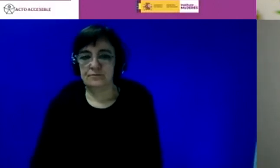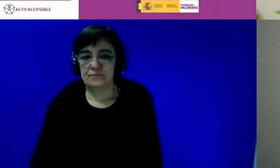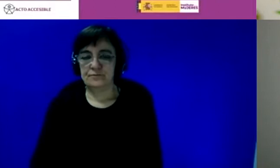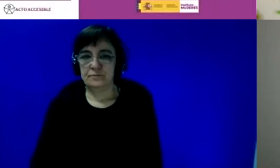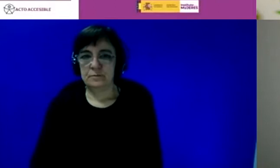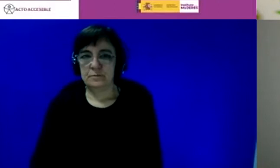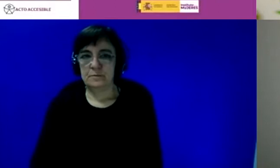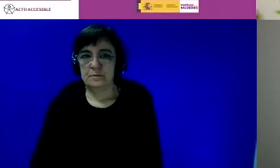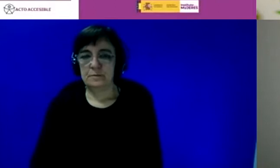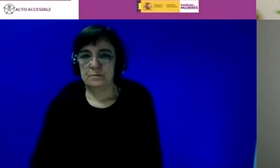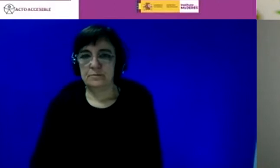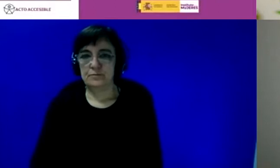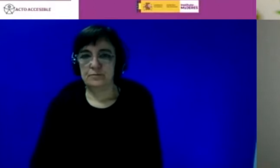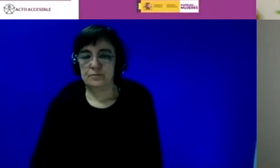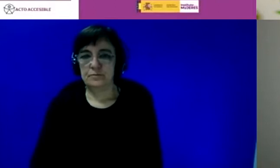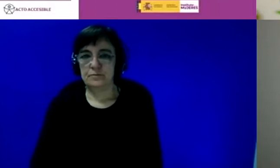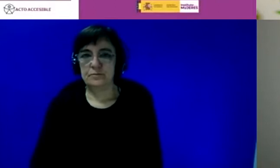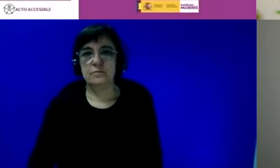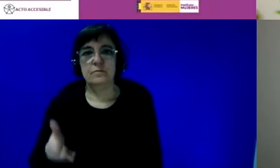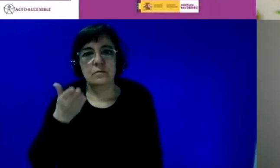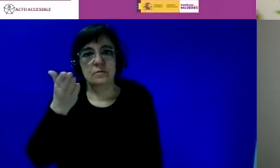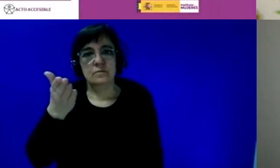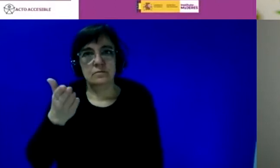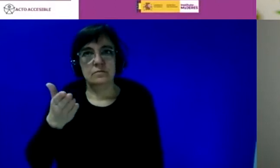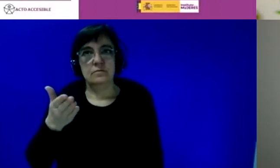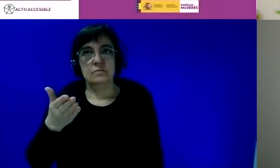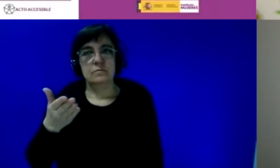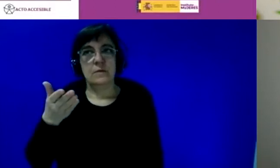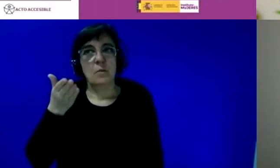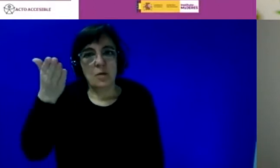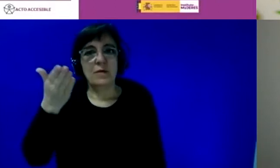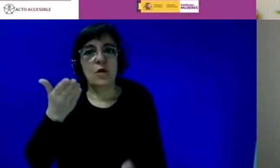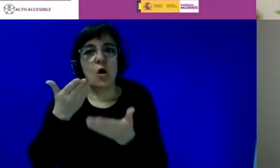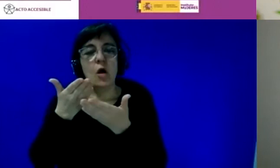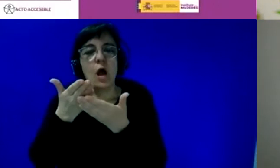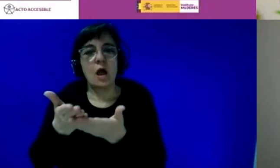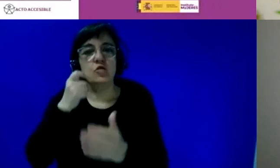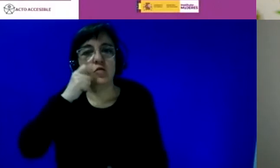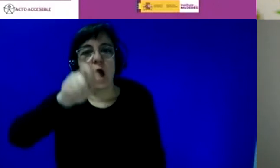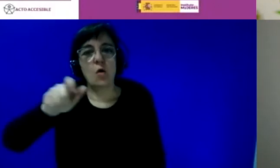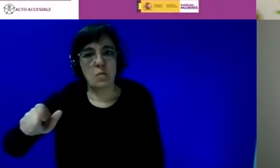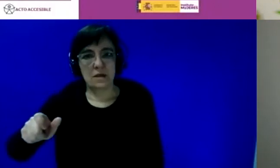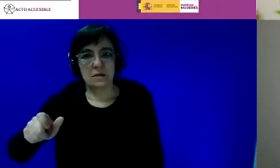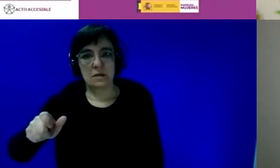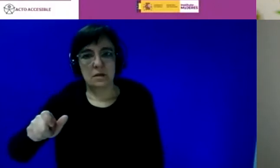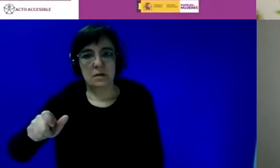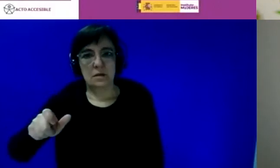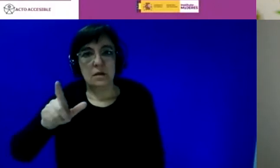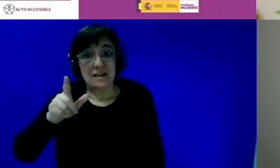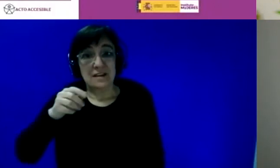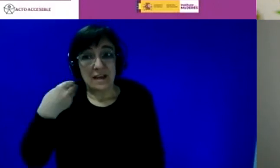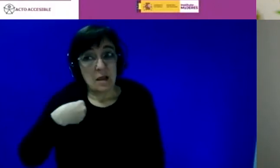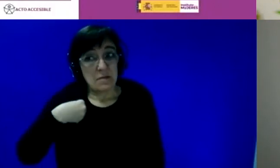aid that is now being sent to Ukraine could be labeled as specific aid for people